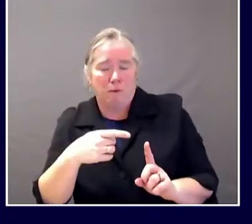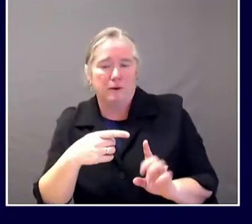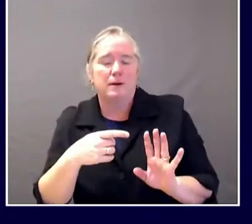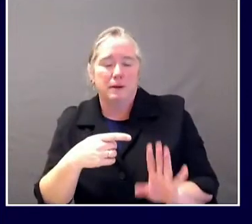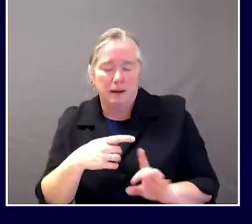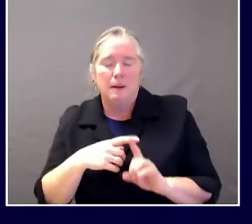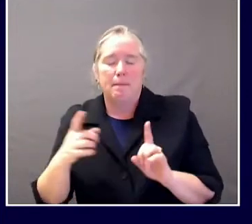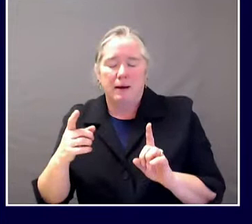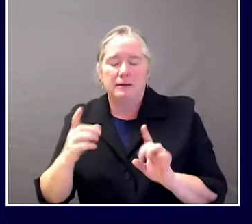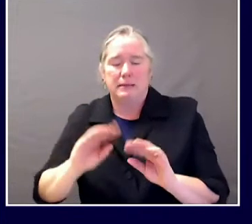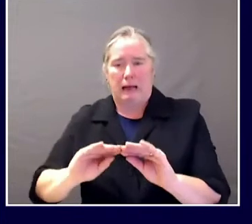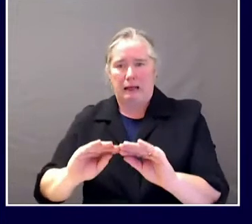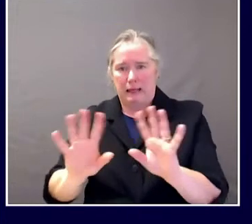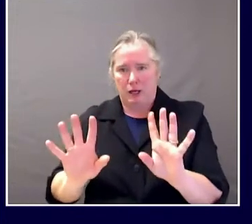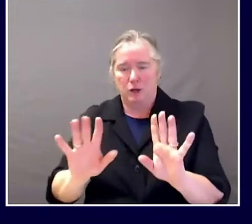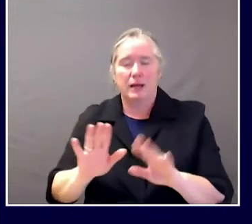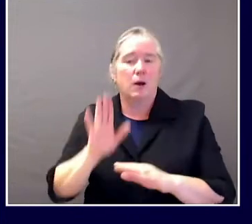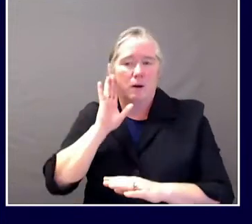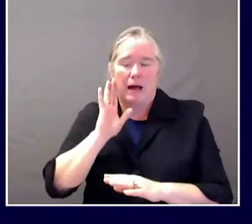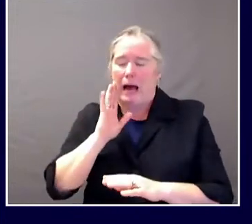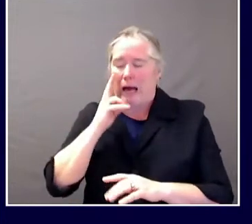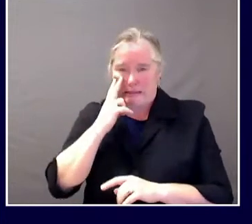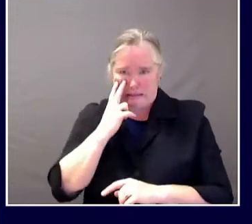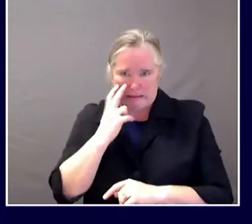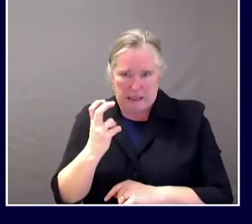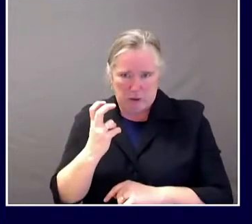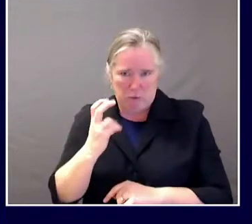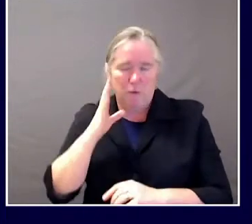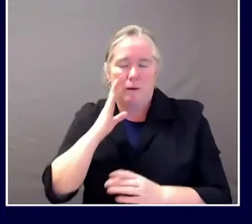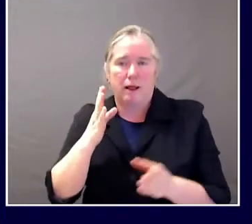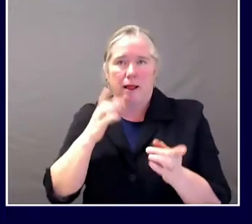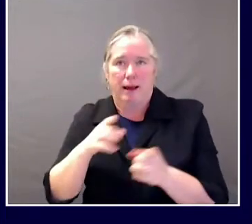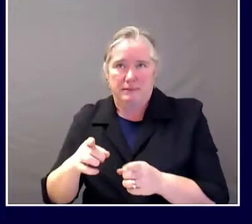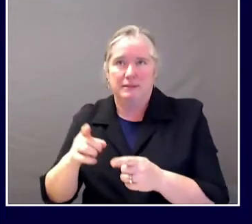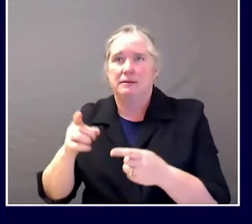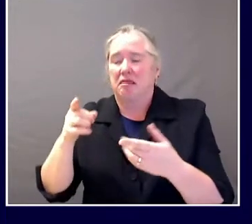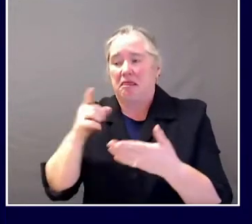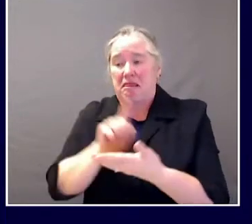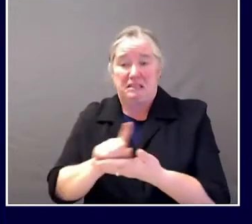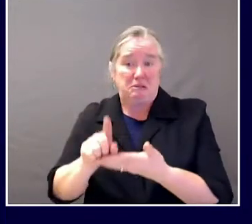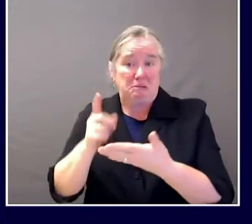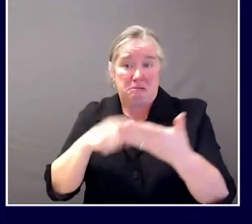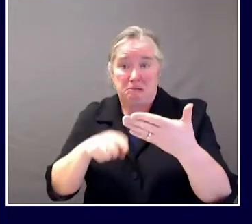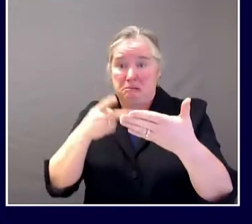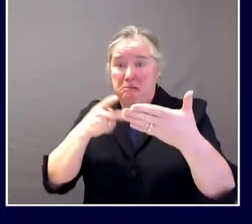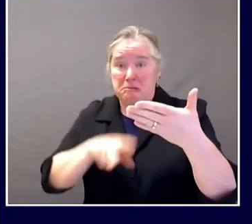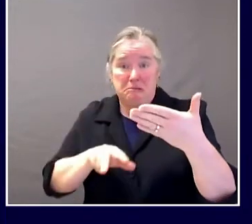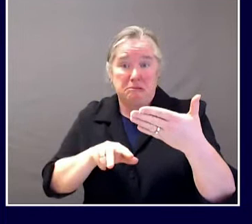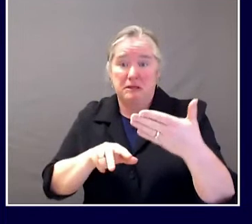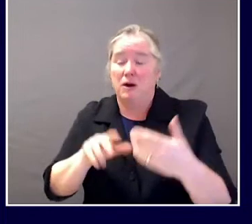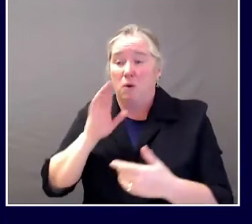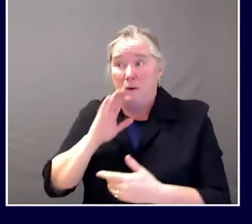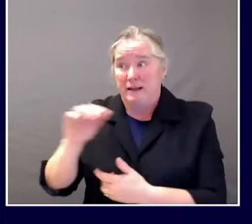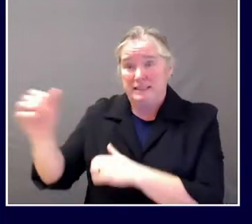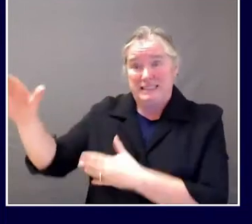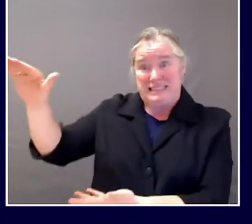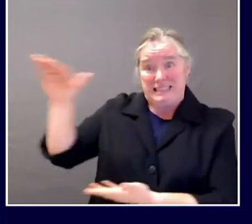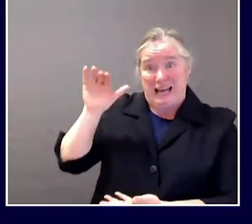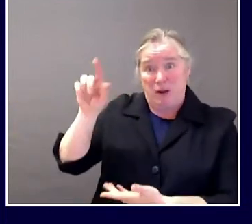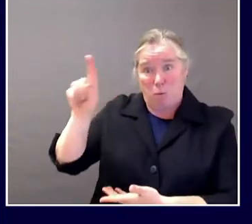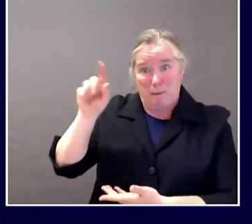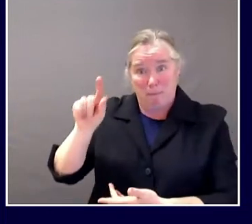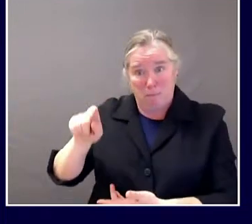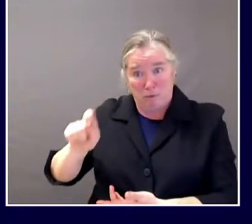very clear. It's not likely to be the case that in the coming few weeks, there are going to be 1.3 million doses coming to